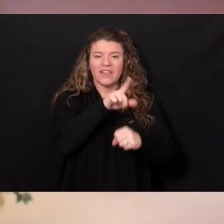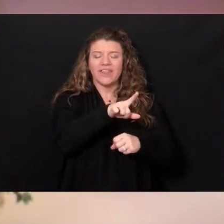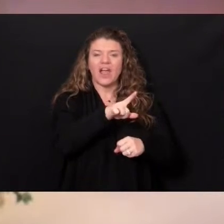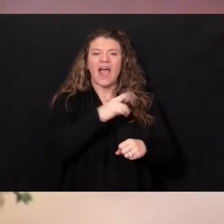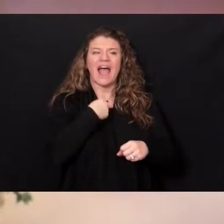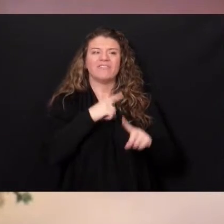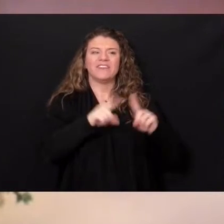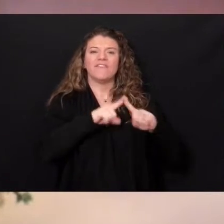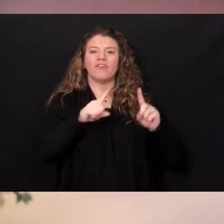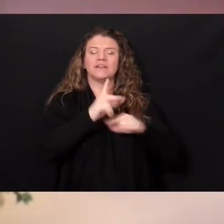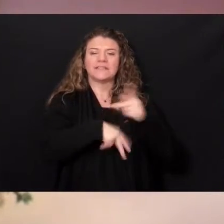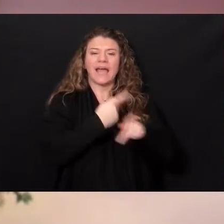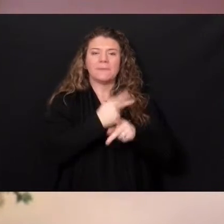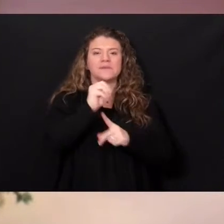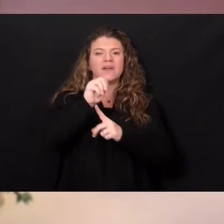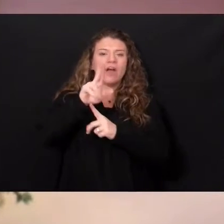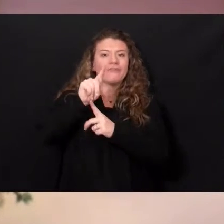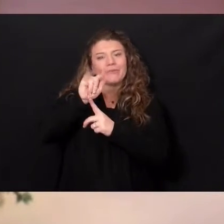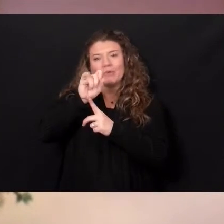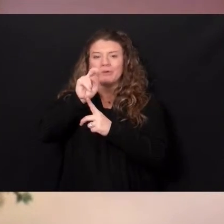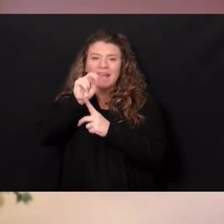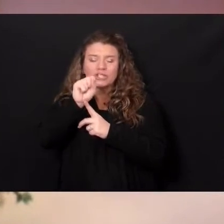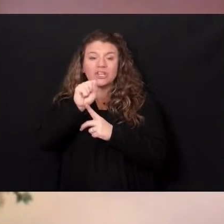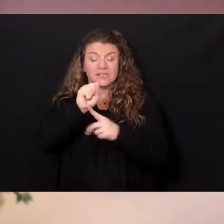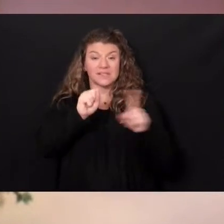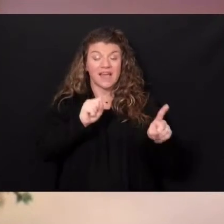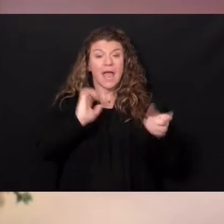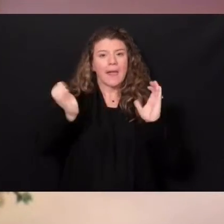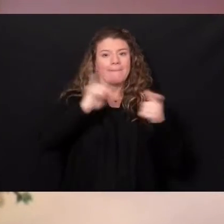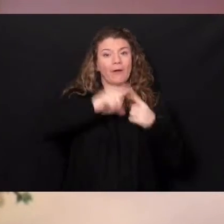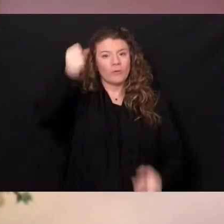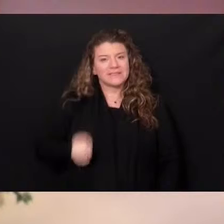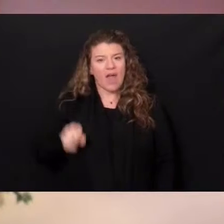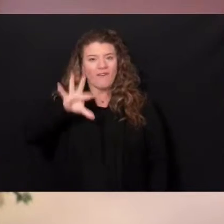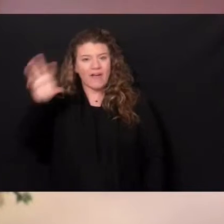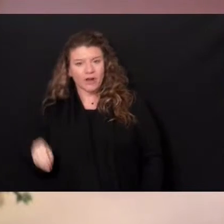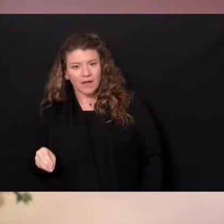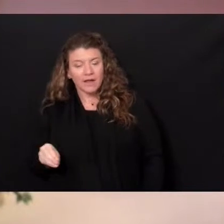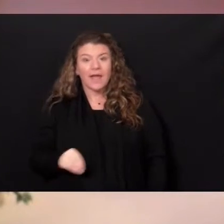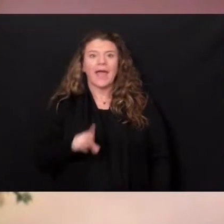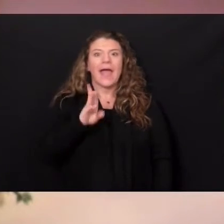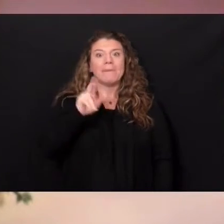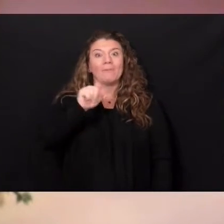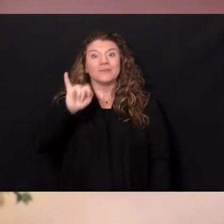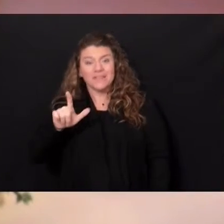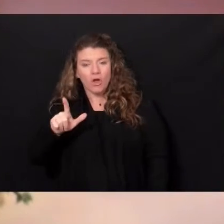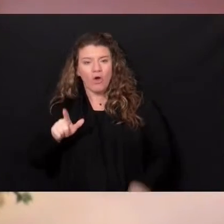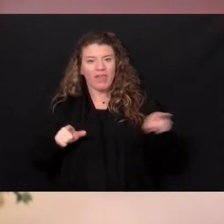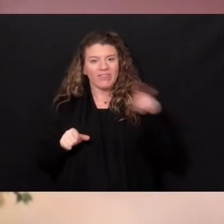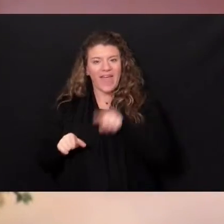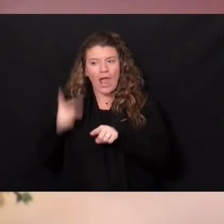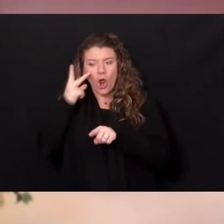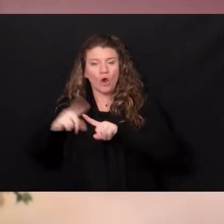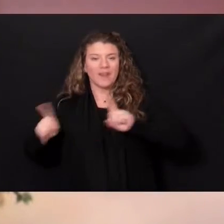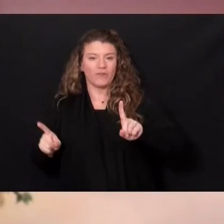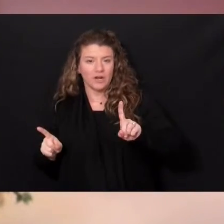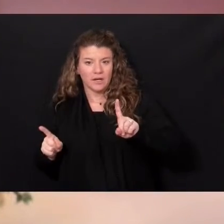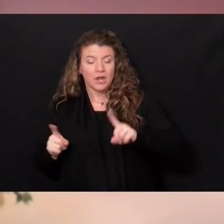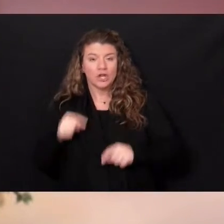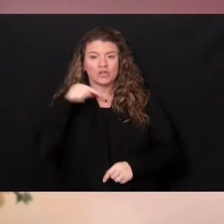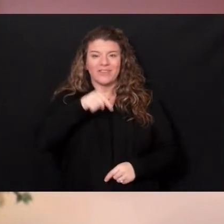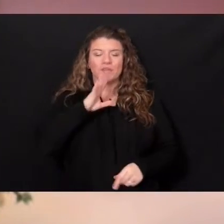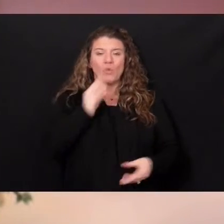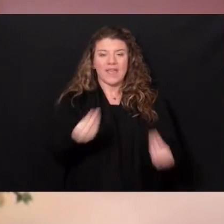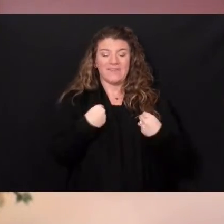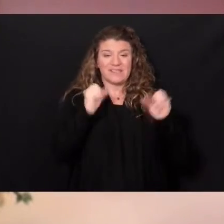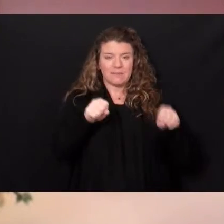identified mutations, or the South African variant or the Brazilian variant, but we can look for any kind of